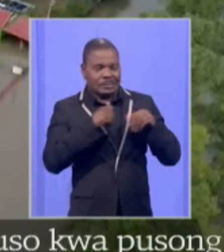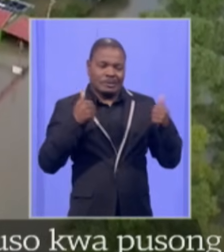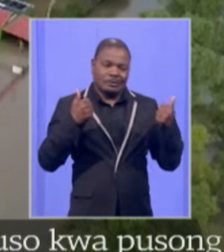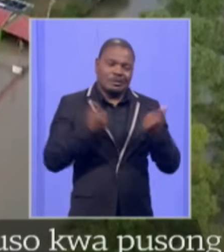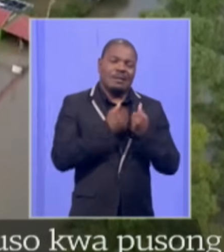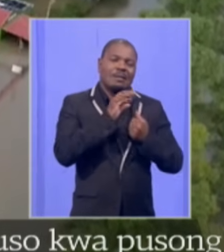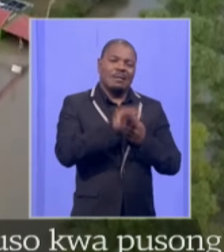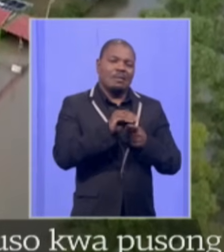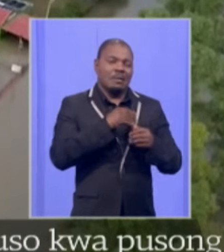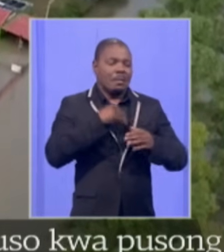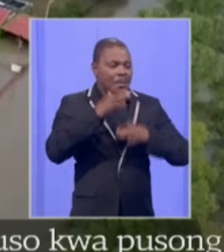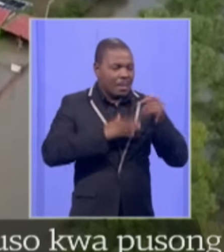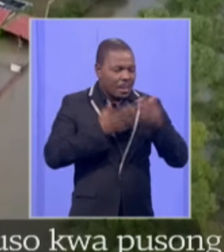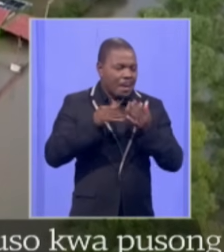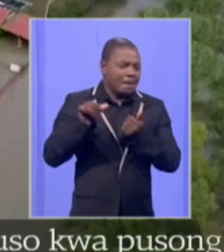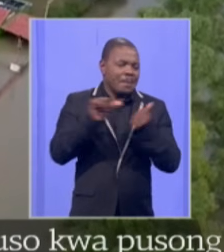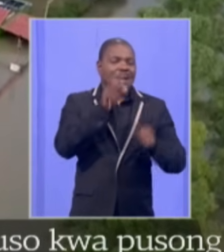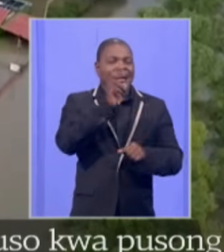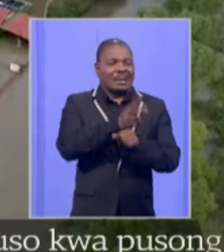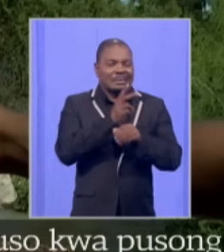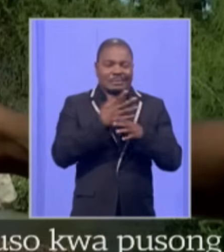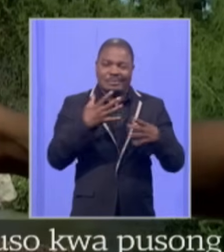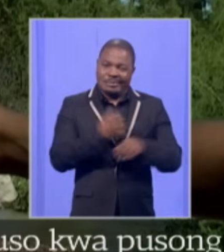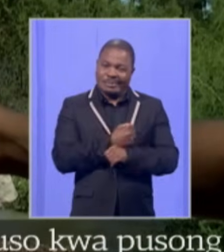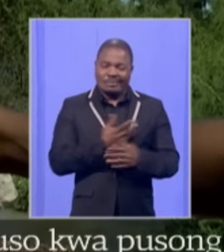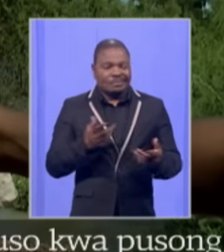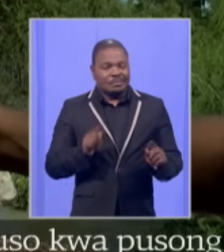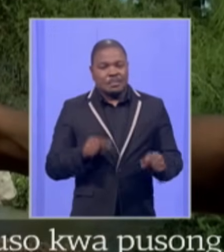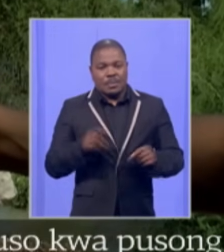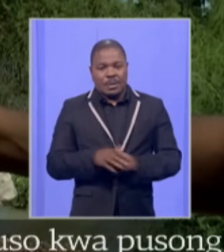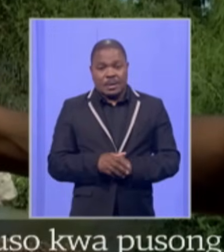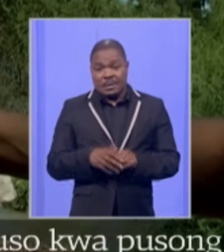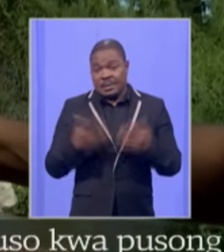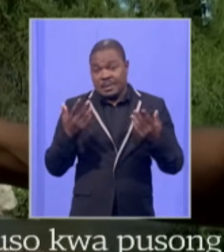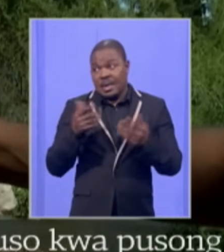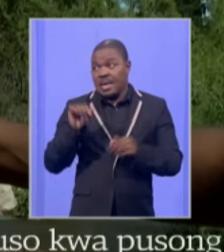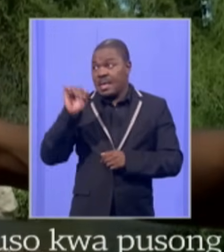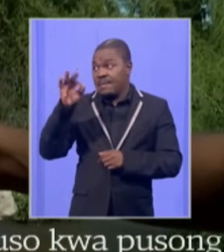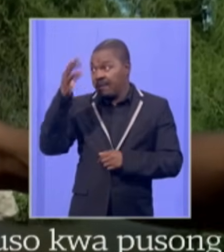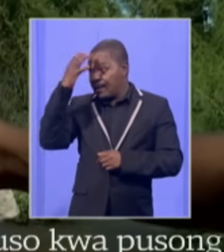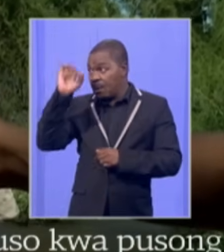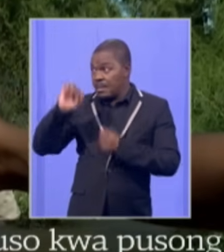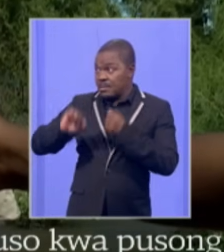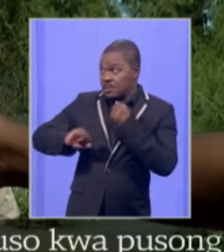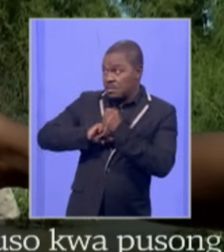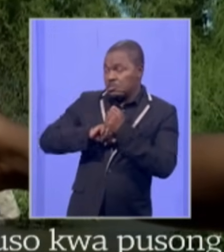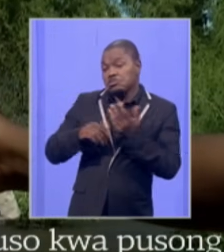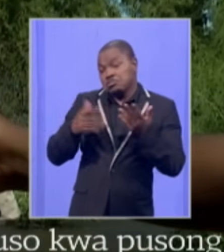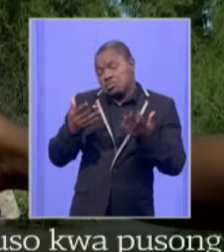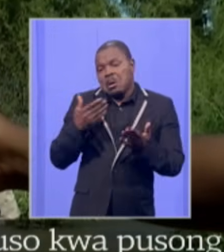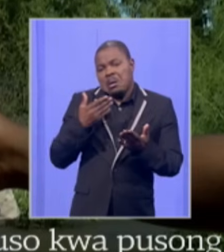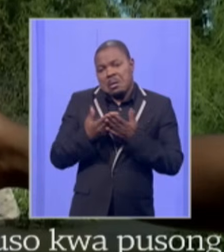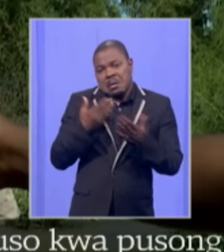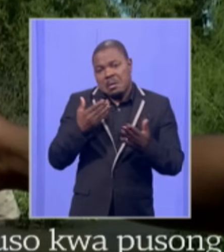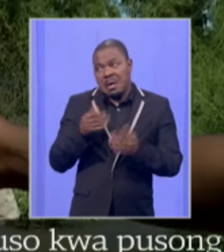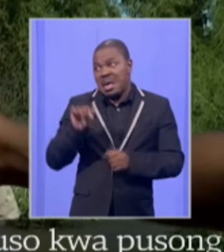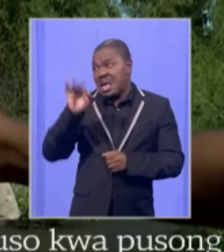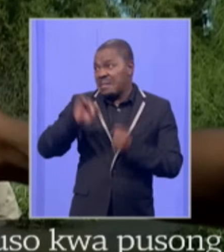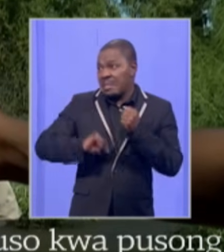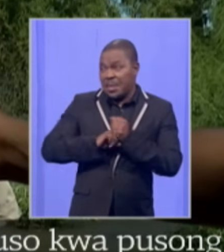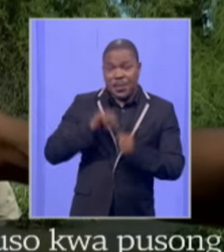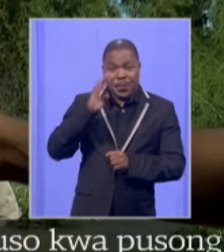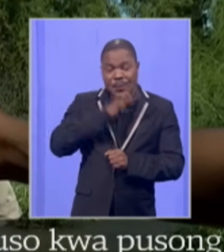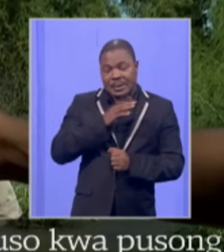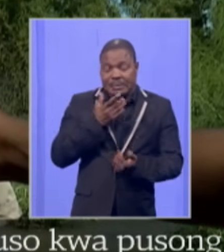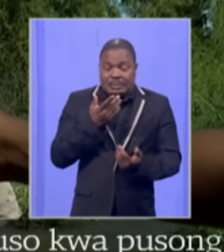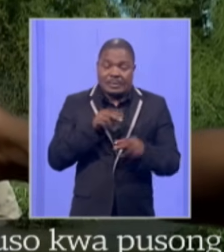aga sešwa dikgwebo tsa bona. It all depends on if we get any support from the government. If not, it will